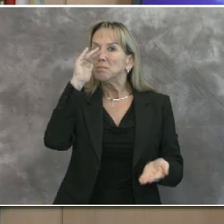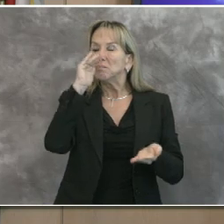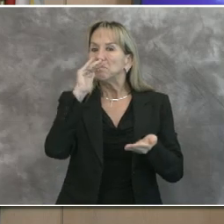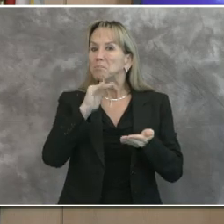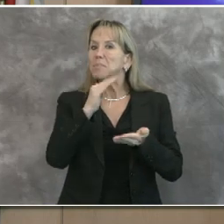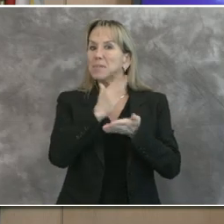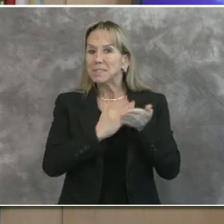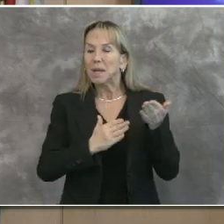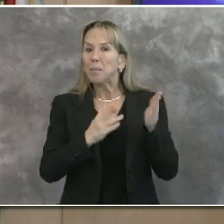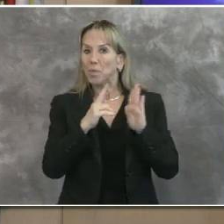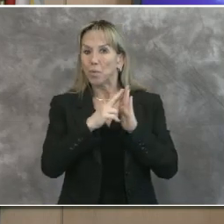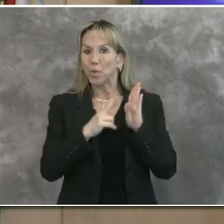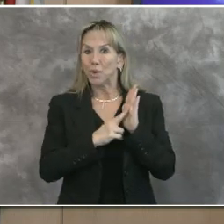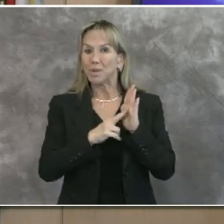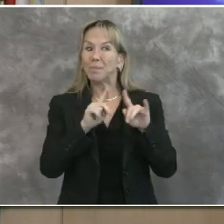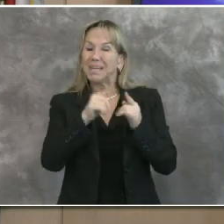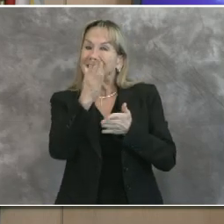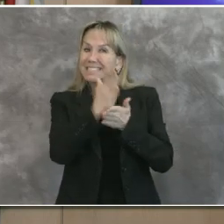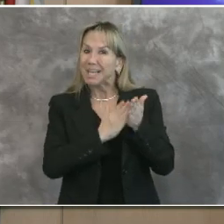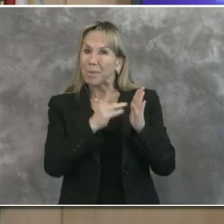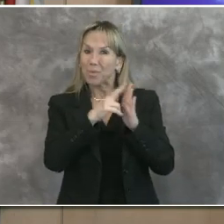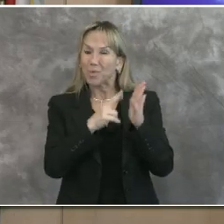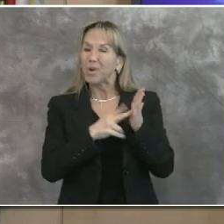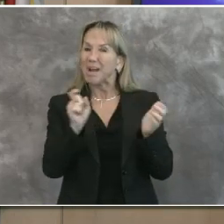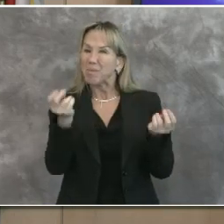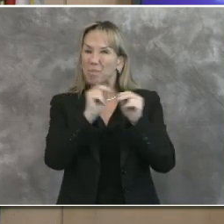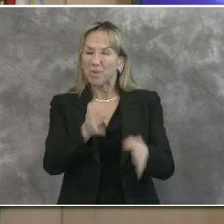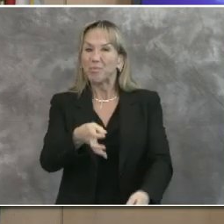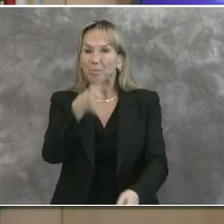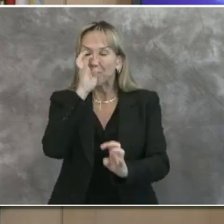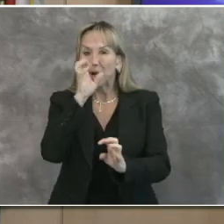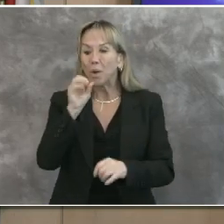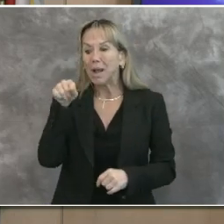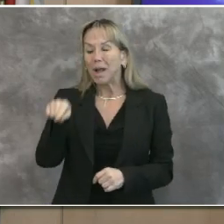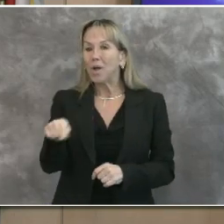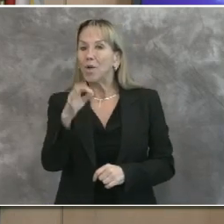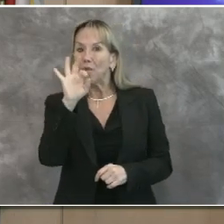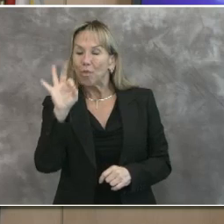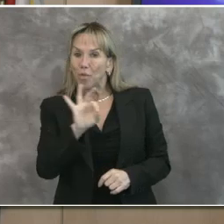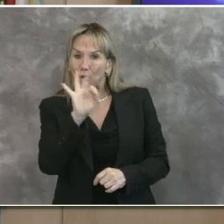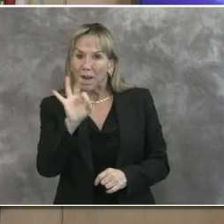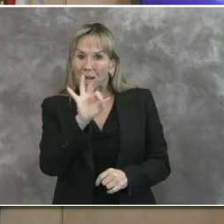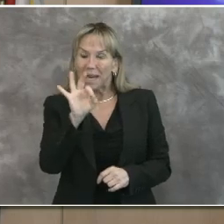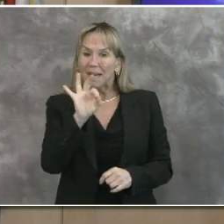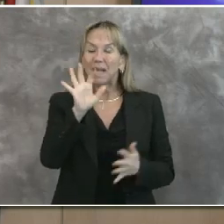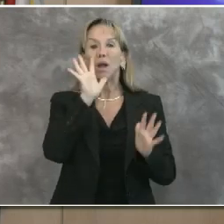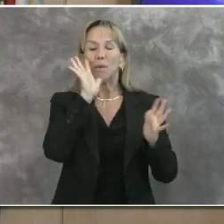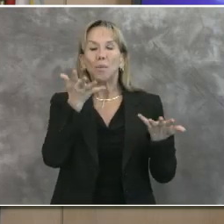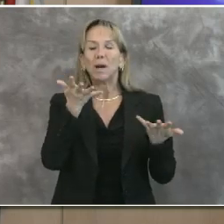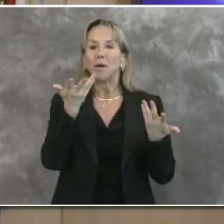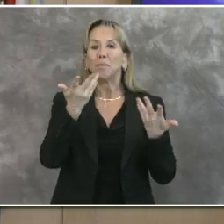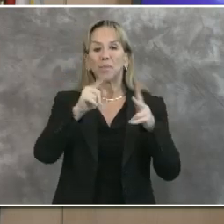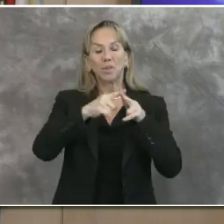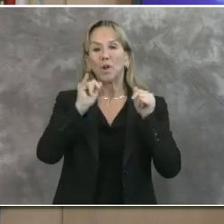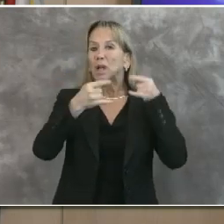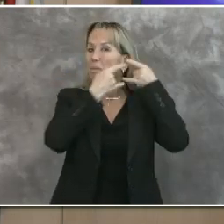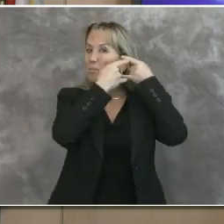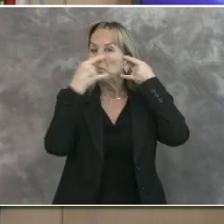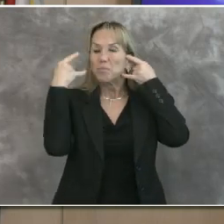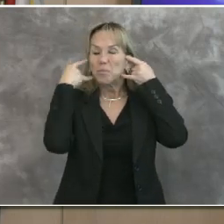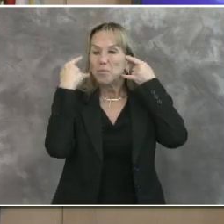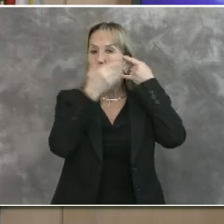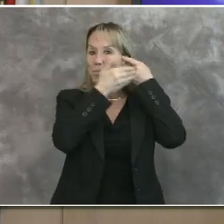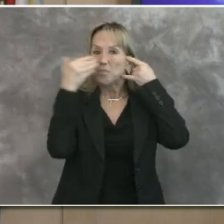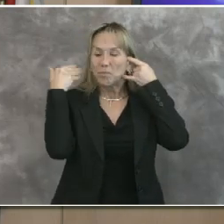some. That's why on Friday our new order will take effect requiring the use of facial coverings when you go